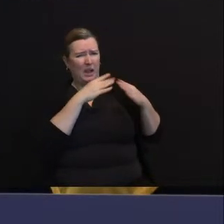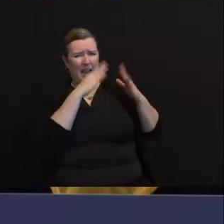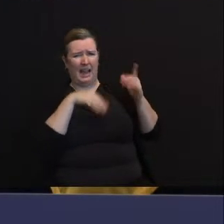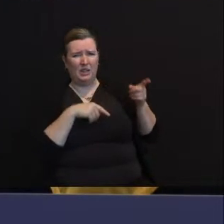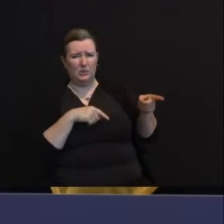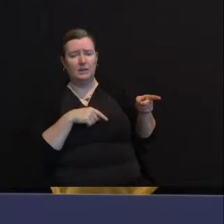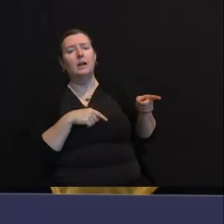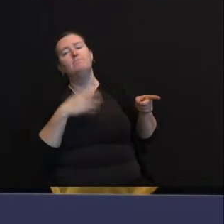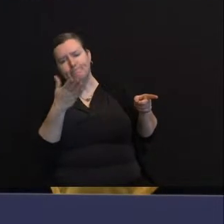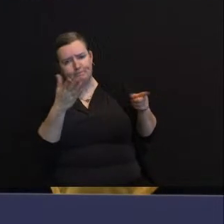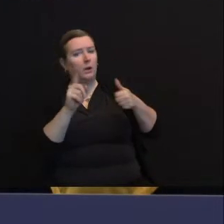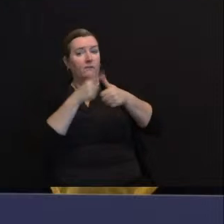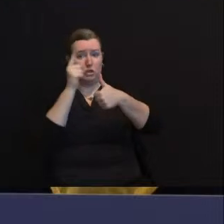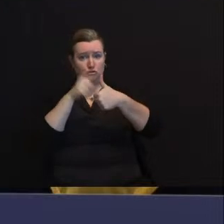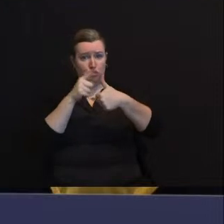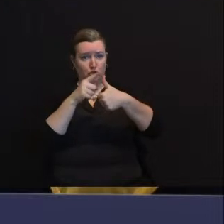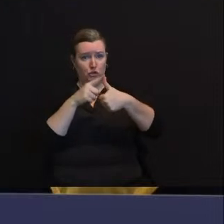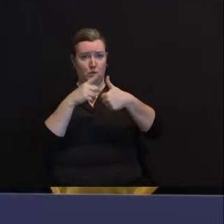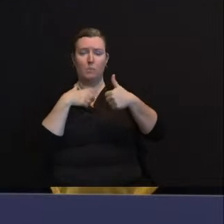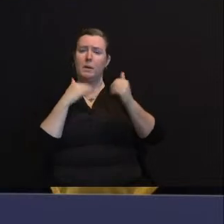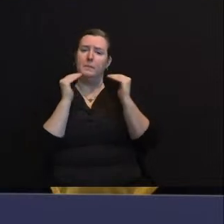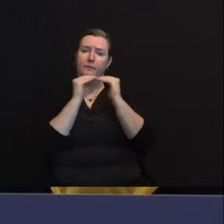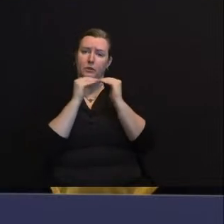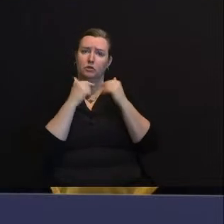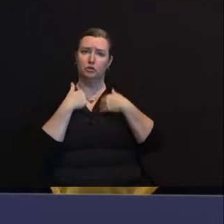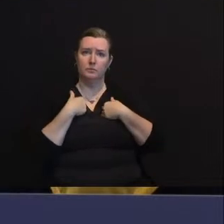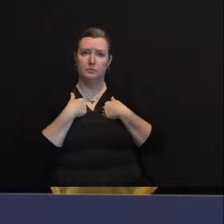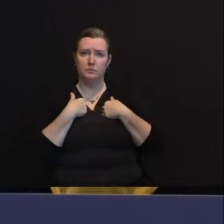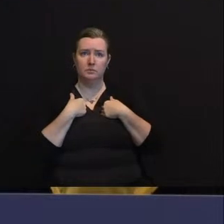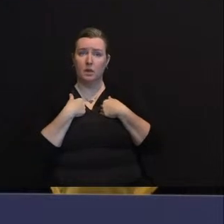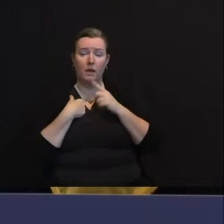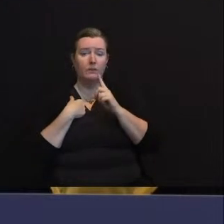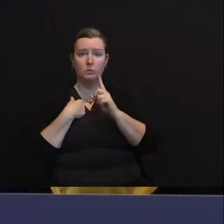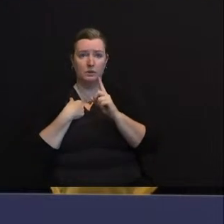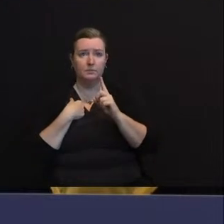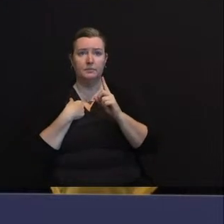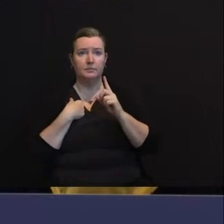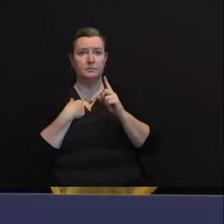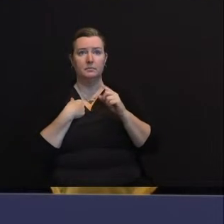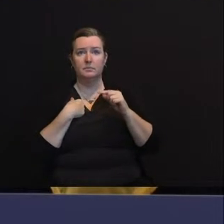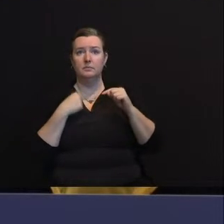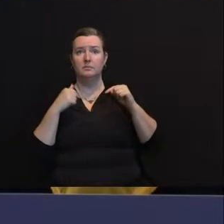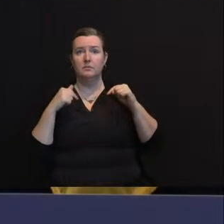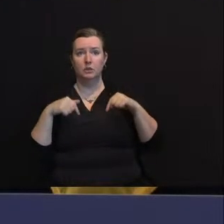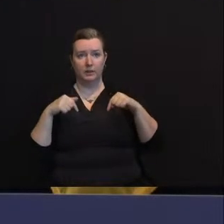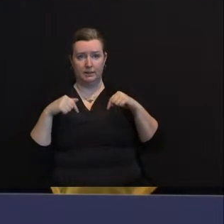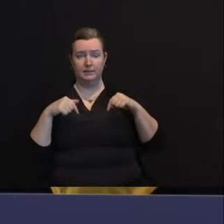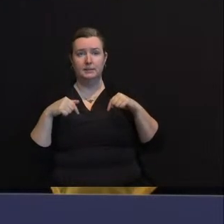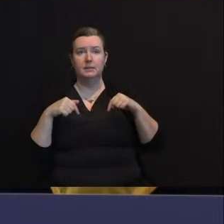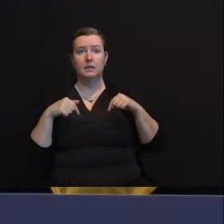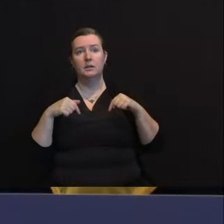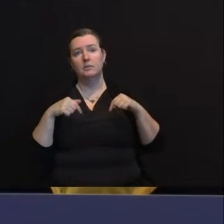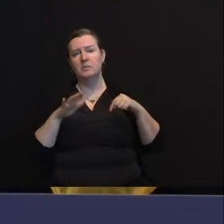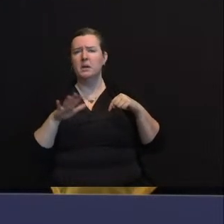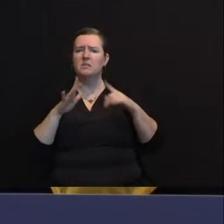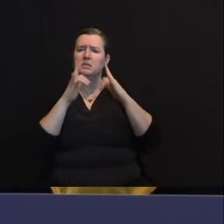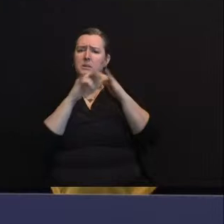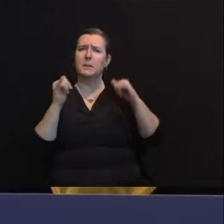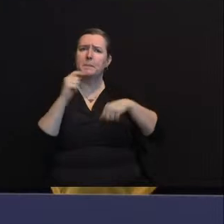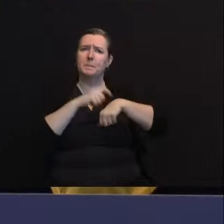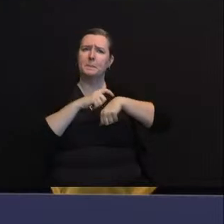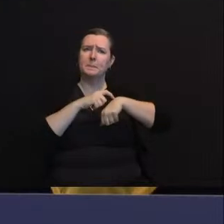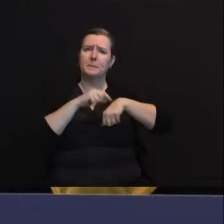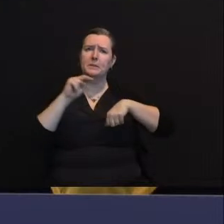first of all, in fairness, everybody was thrown into this at plus or minus the same time, and we were thrown into it with New York